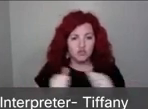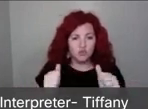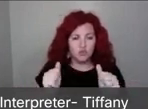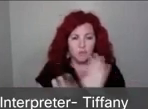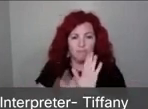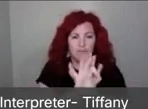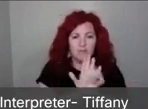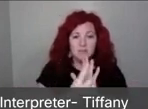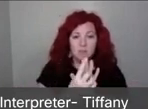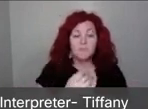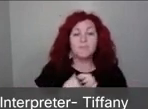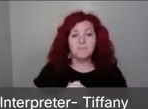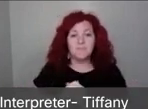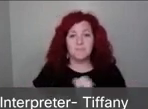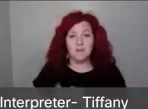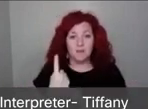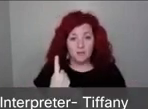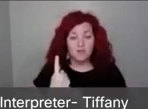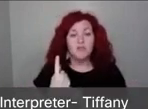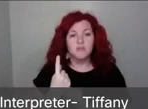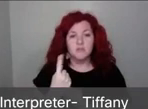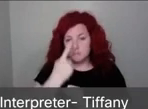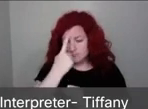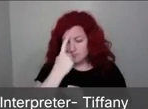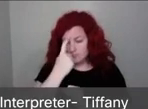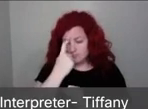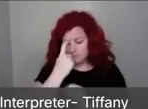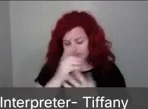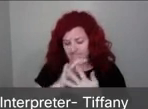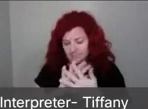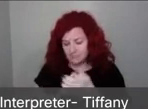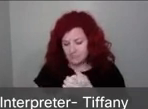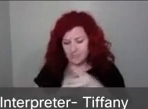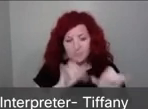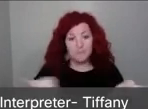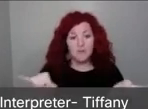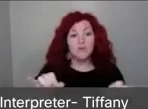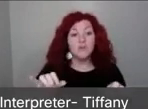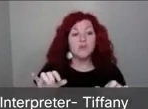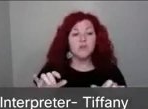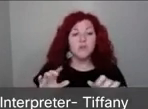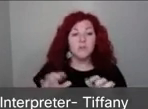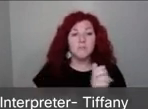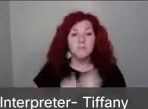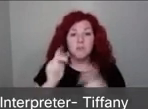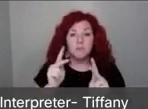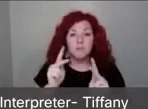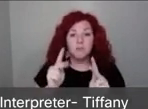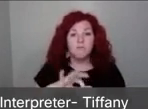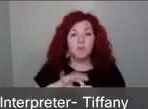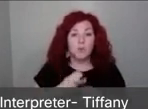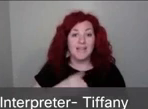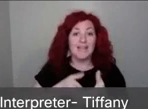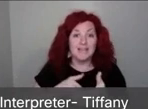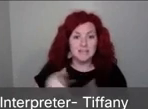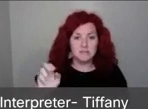Lastly, history also showed that pattern exists a majority voting against Native American preferred candidate. Because